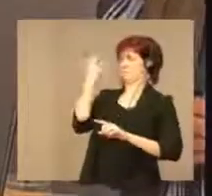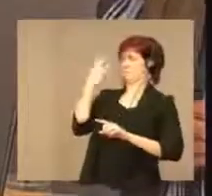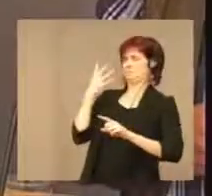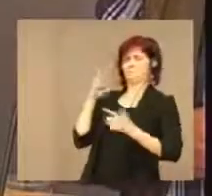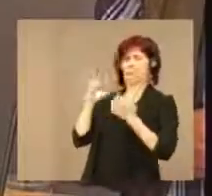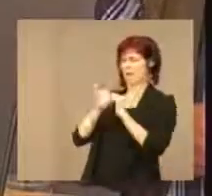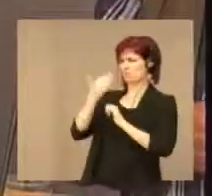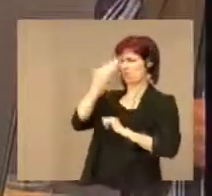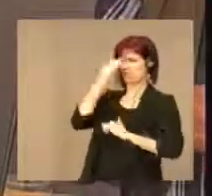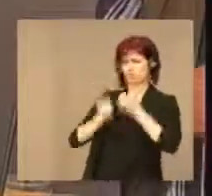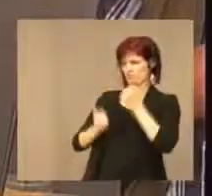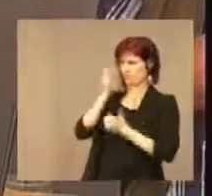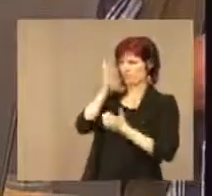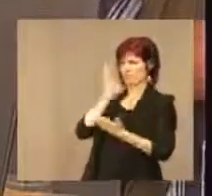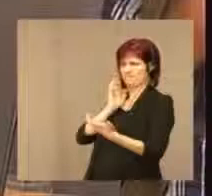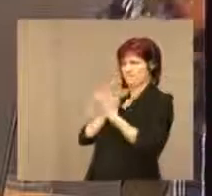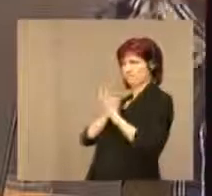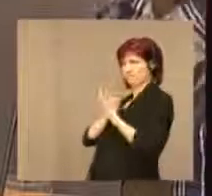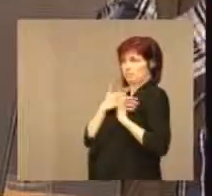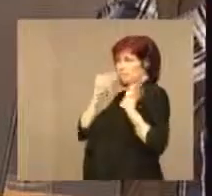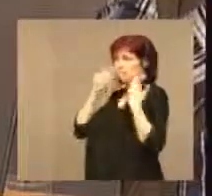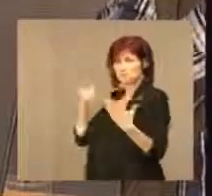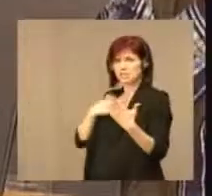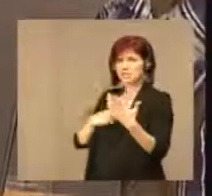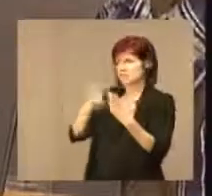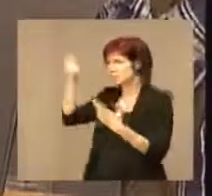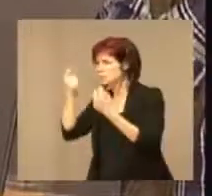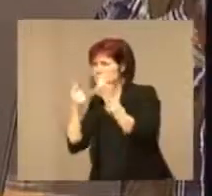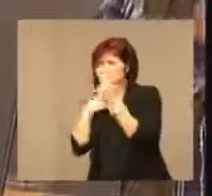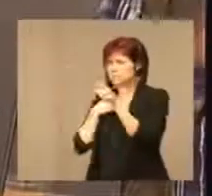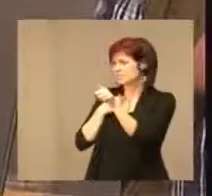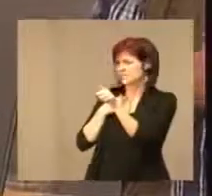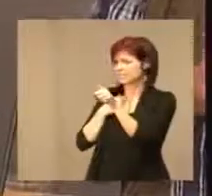do you find your way to that right information, to that